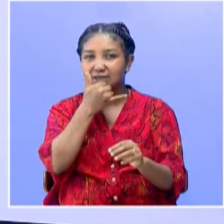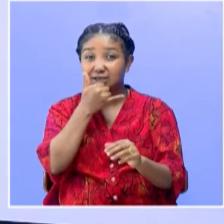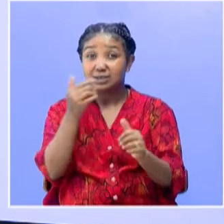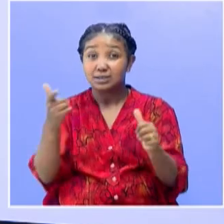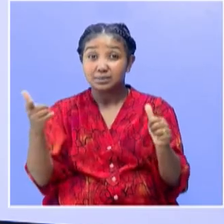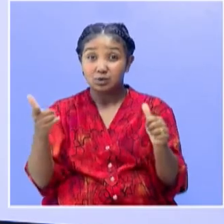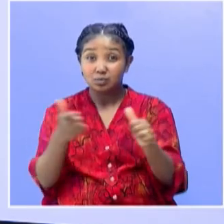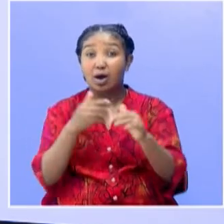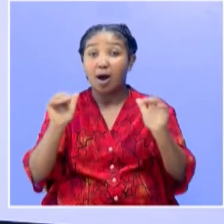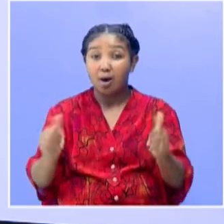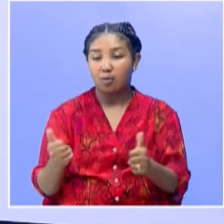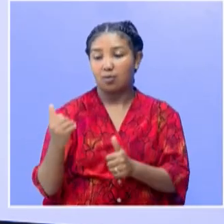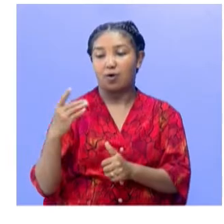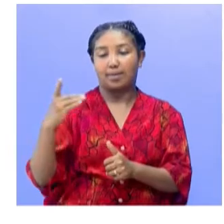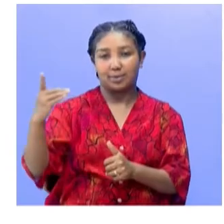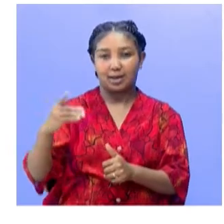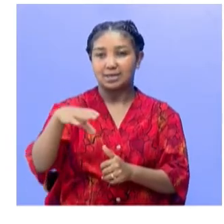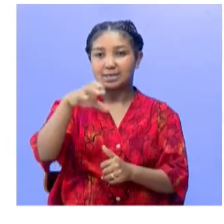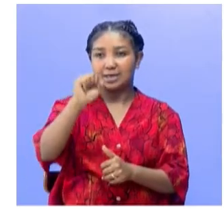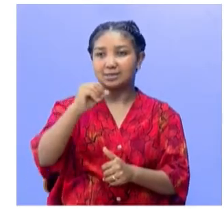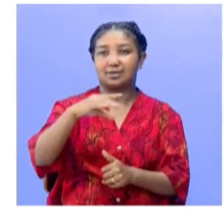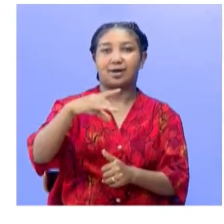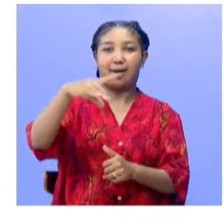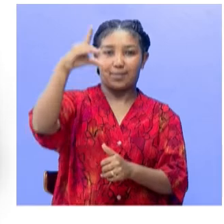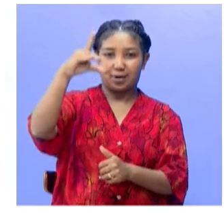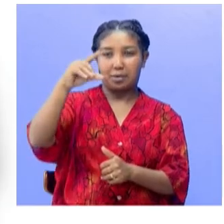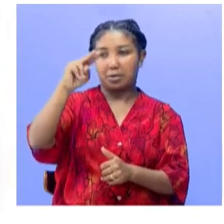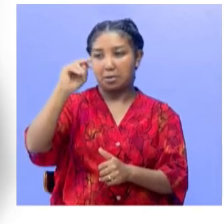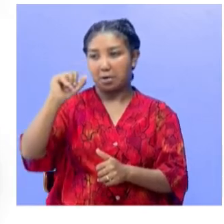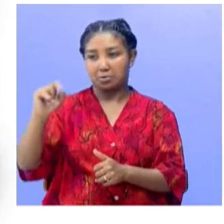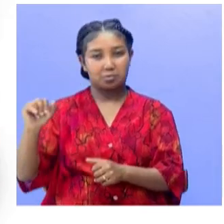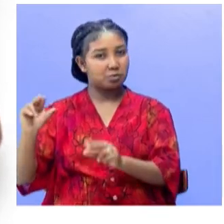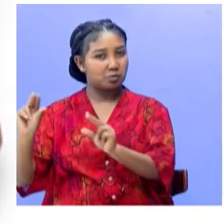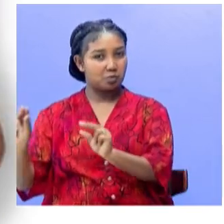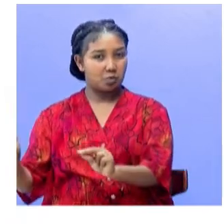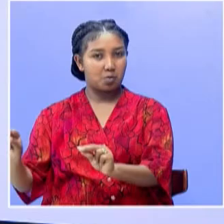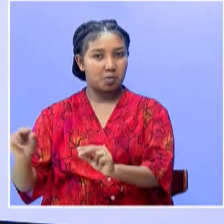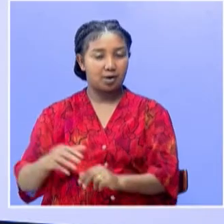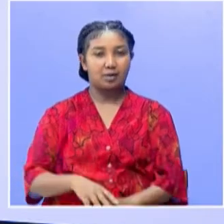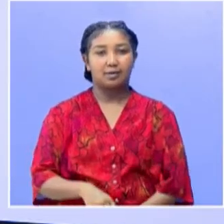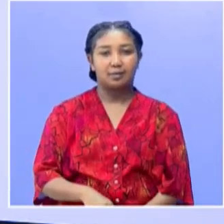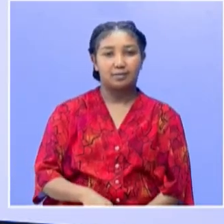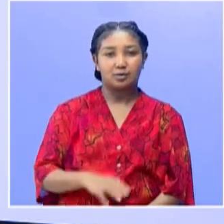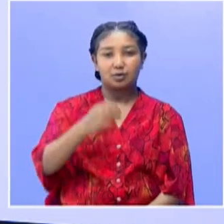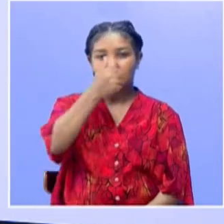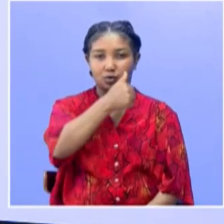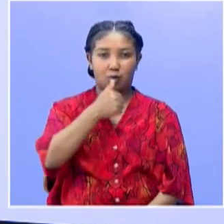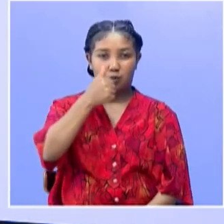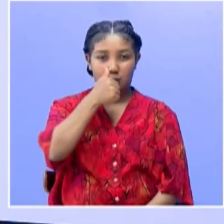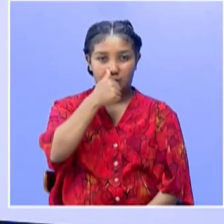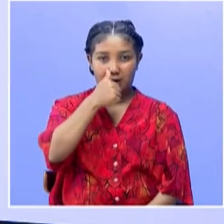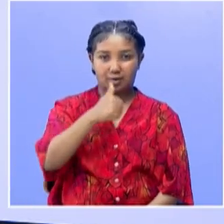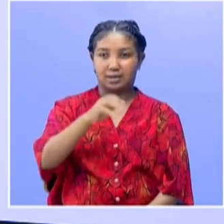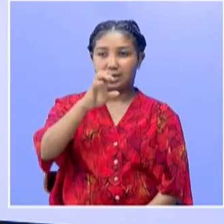Yes? How do we have to make it? Sanait, capital S, like this. Yeah? Even when it comes